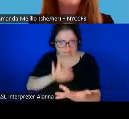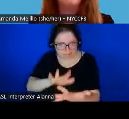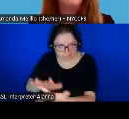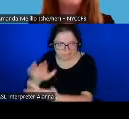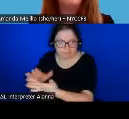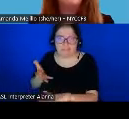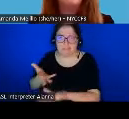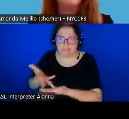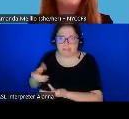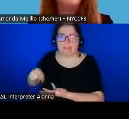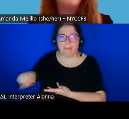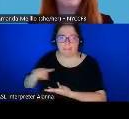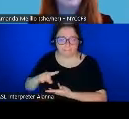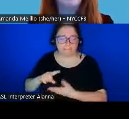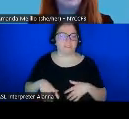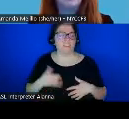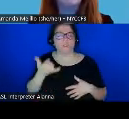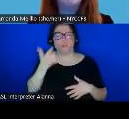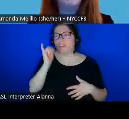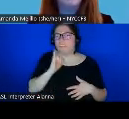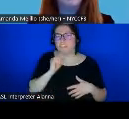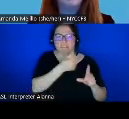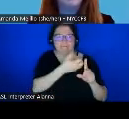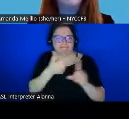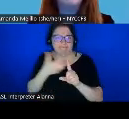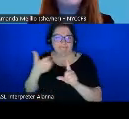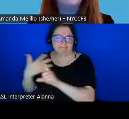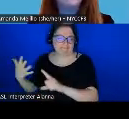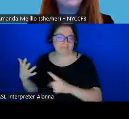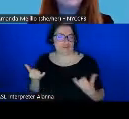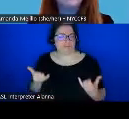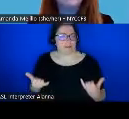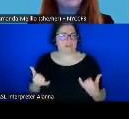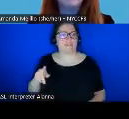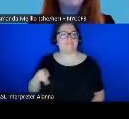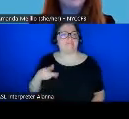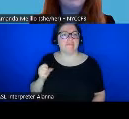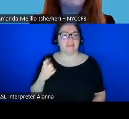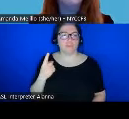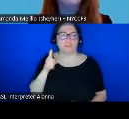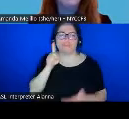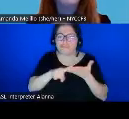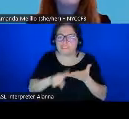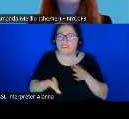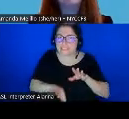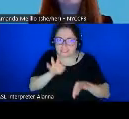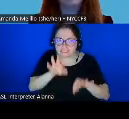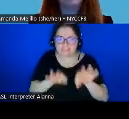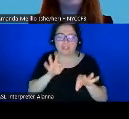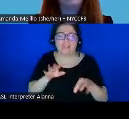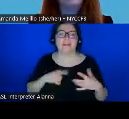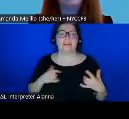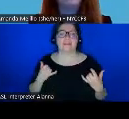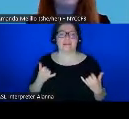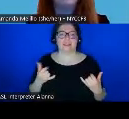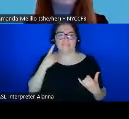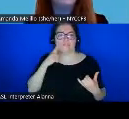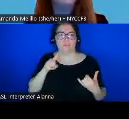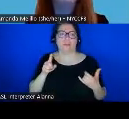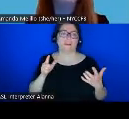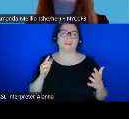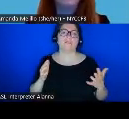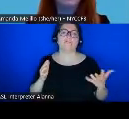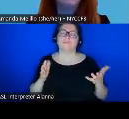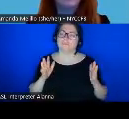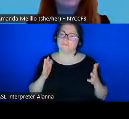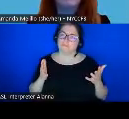so in the research and discovery phase uh our outreach priority during this phase is for highly engaged organizations we